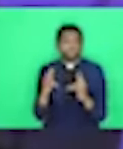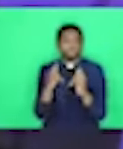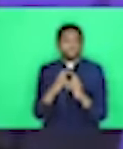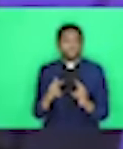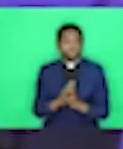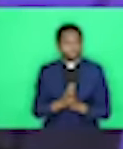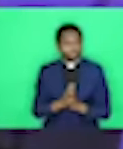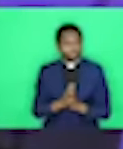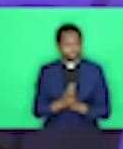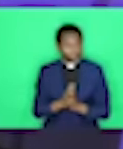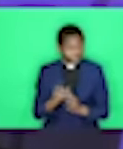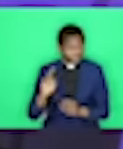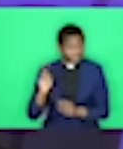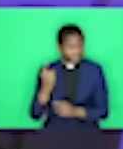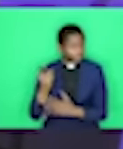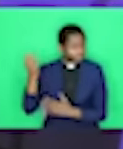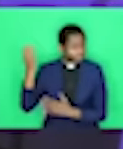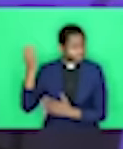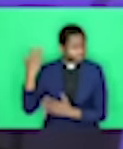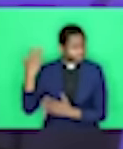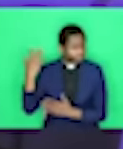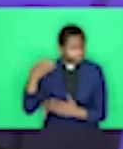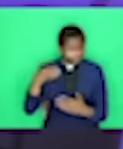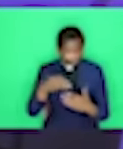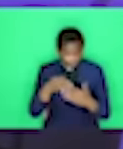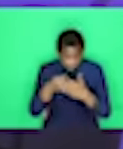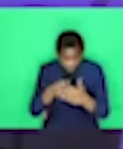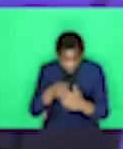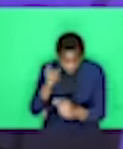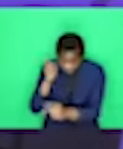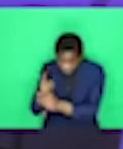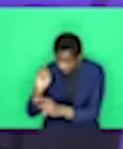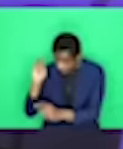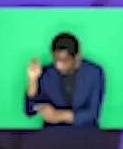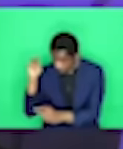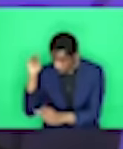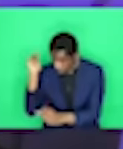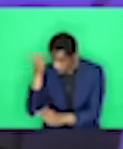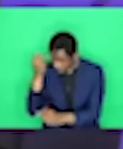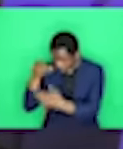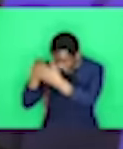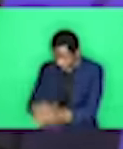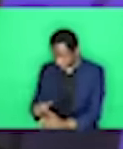Now, we had the first one, which was mainly directed to our political leaders.